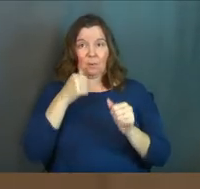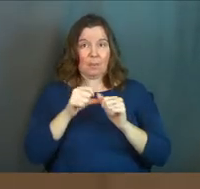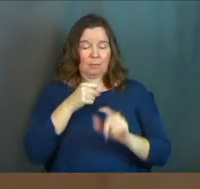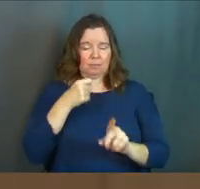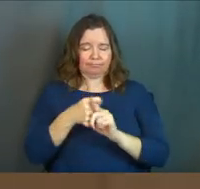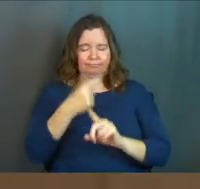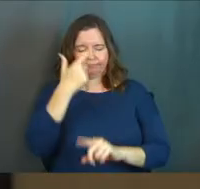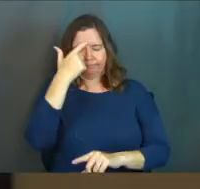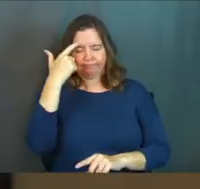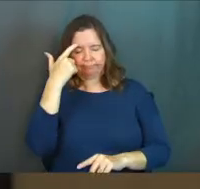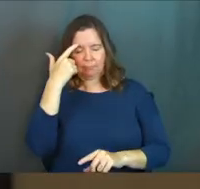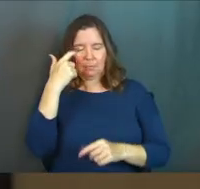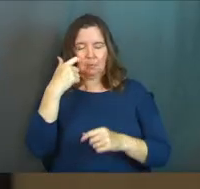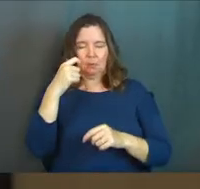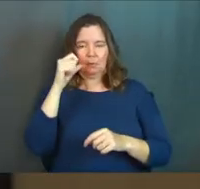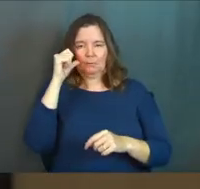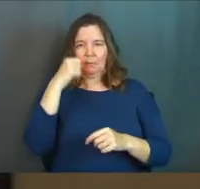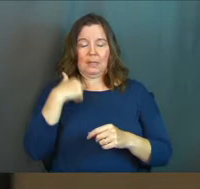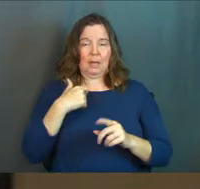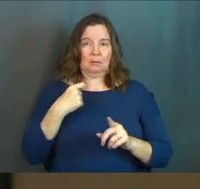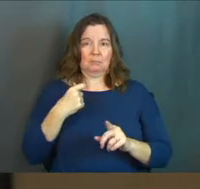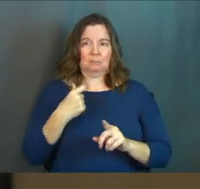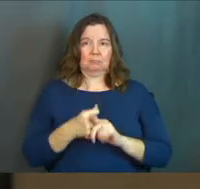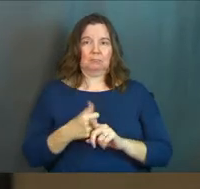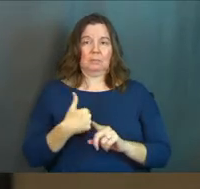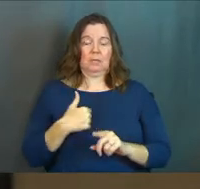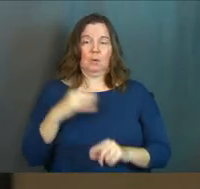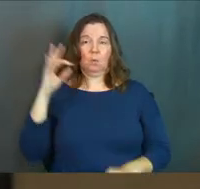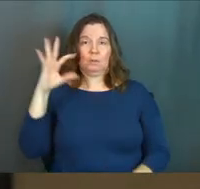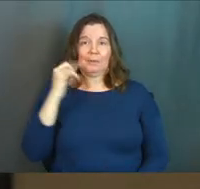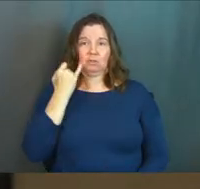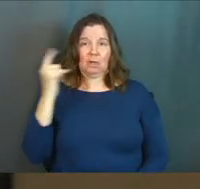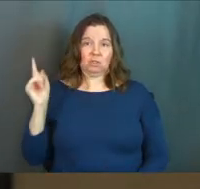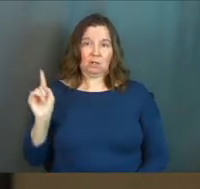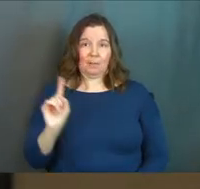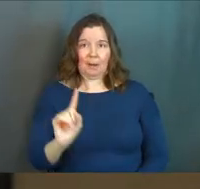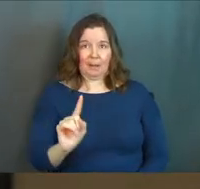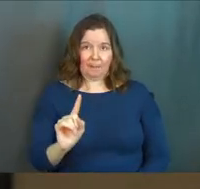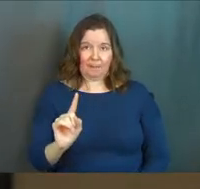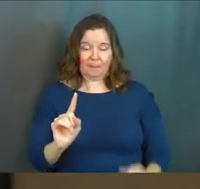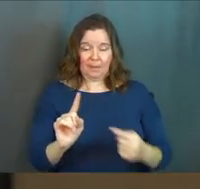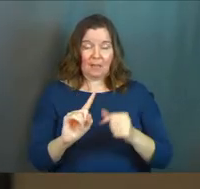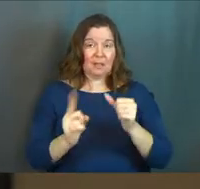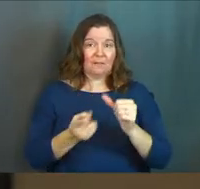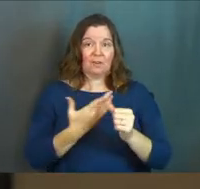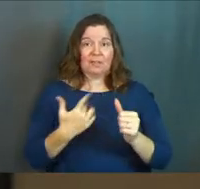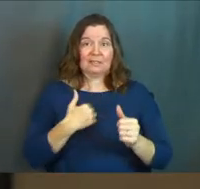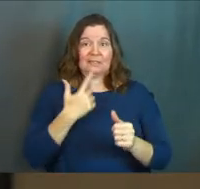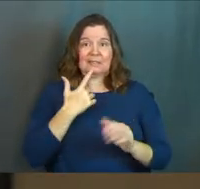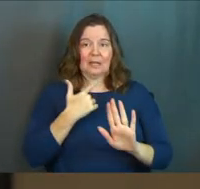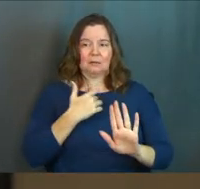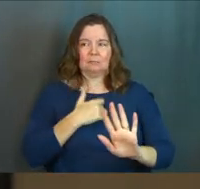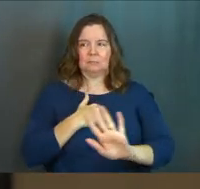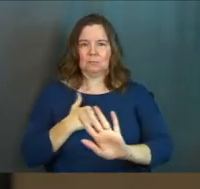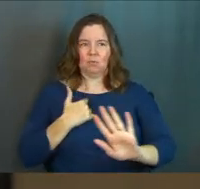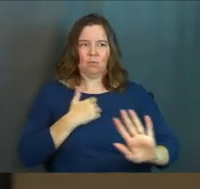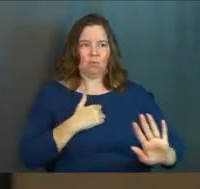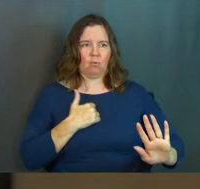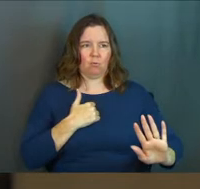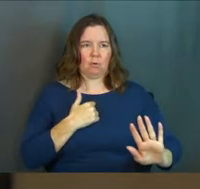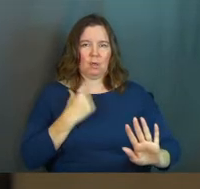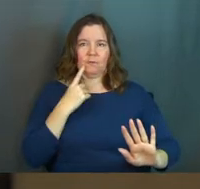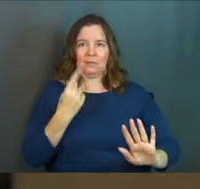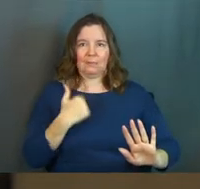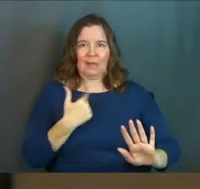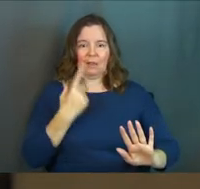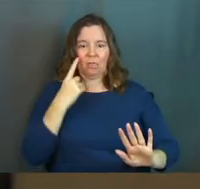remember that made the biggest impression was Pastor Josh coming up there, and the first thing he did was apologize for